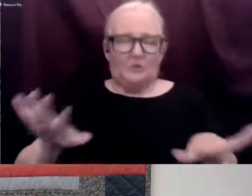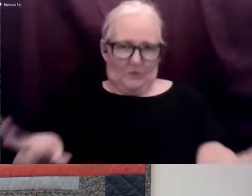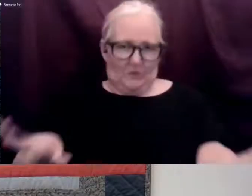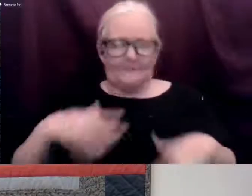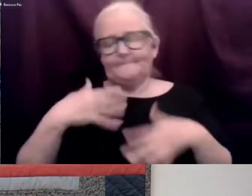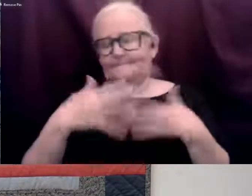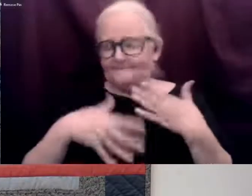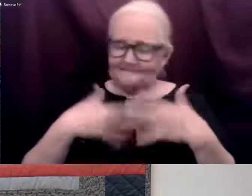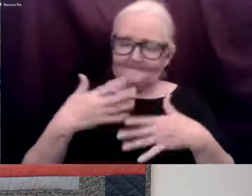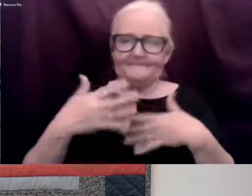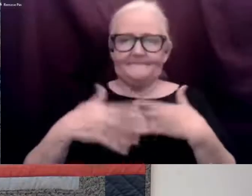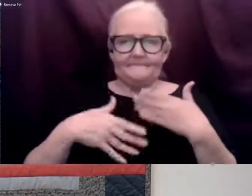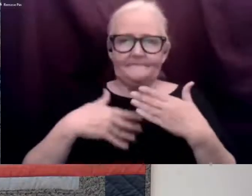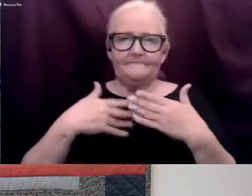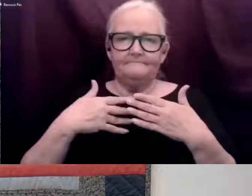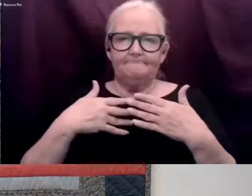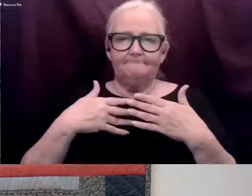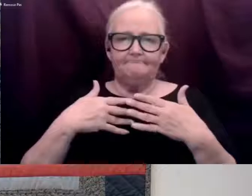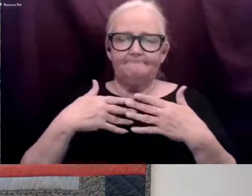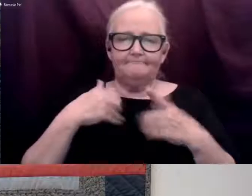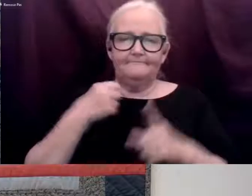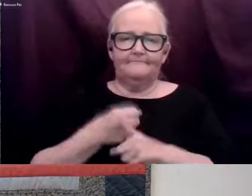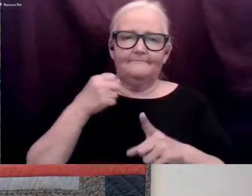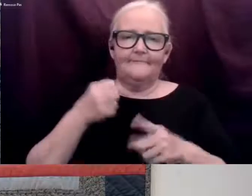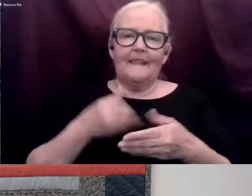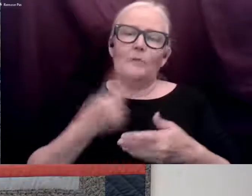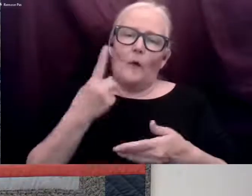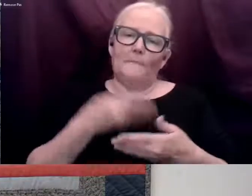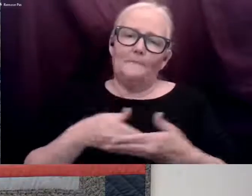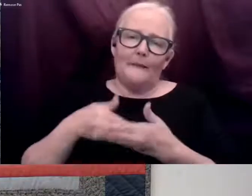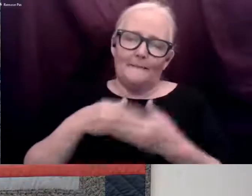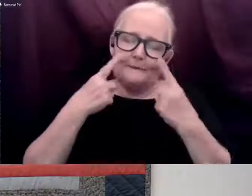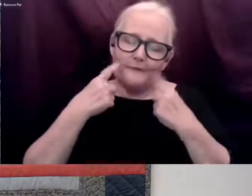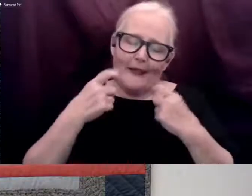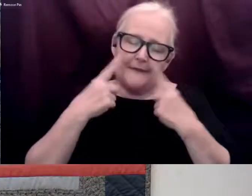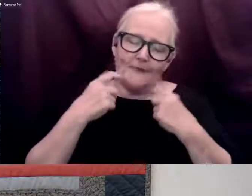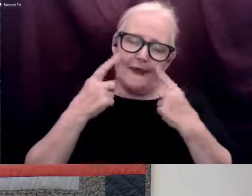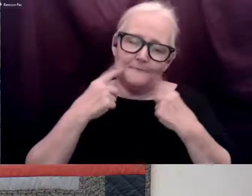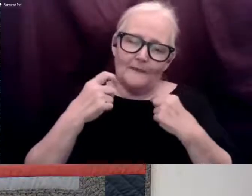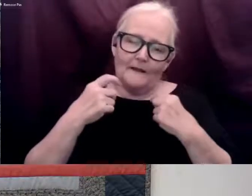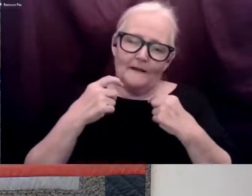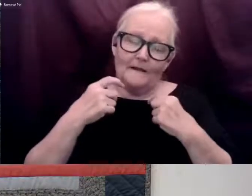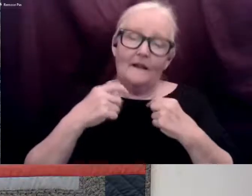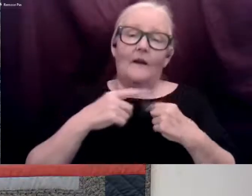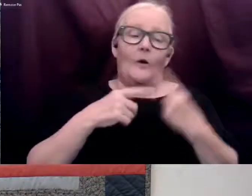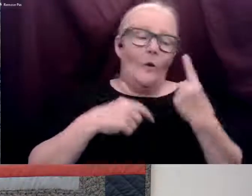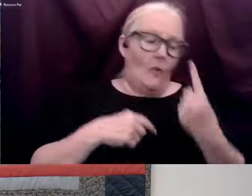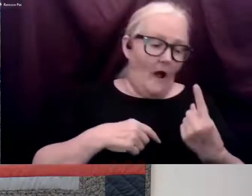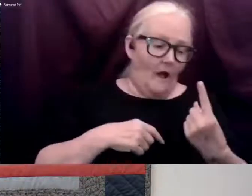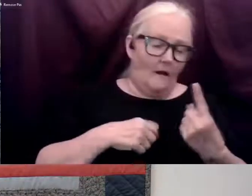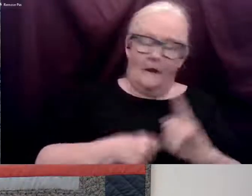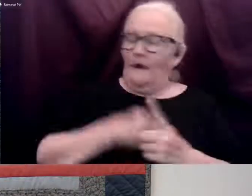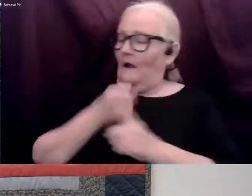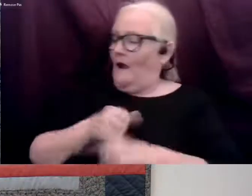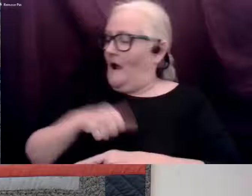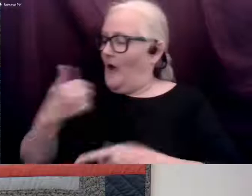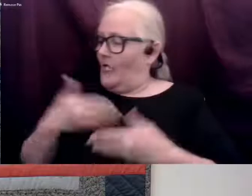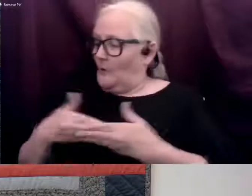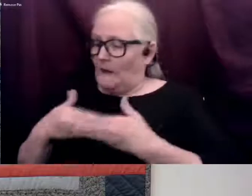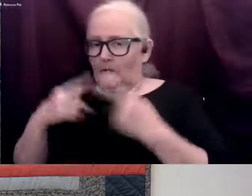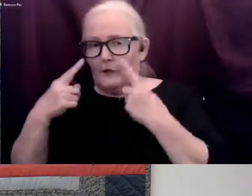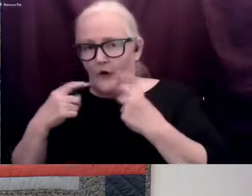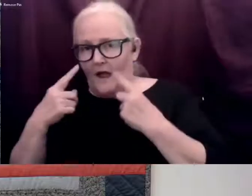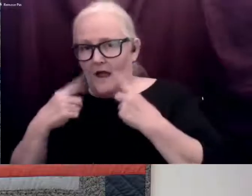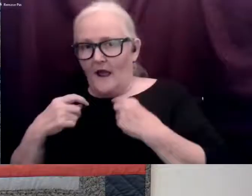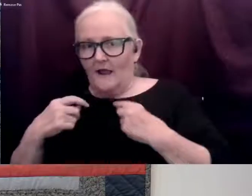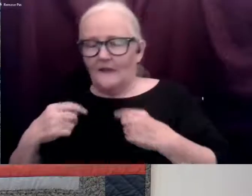until the baby starts crying, which sets off another baby crying. I try to speak over the wailing as their